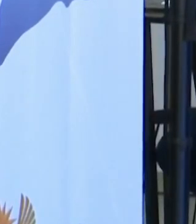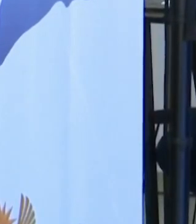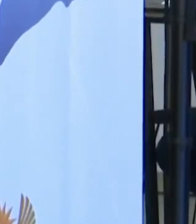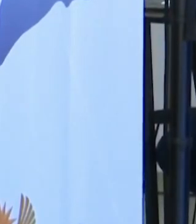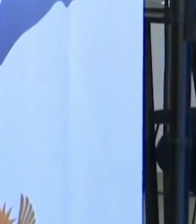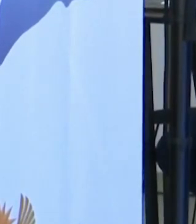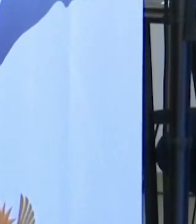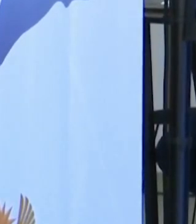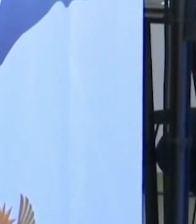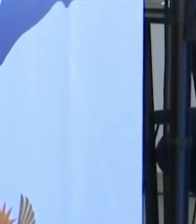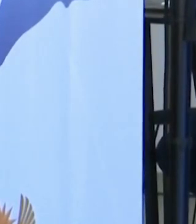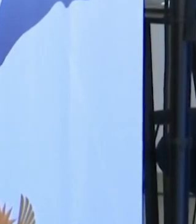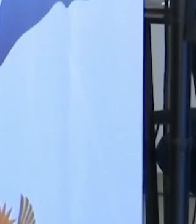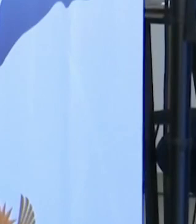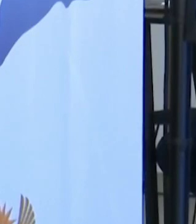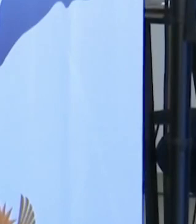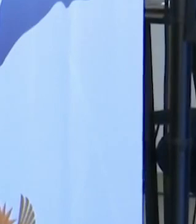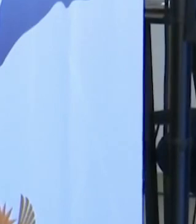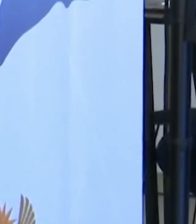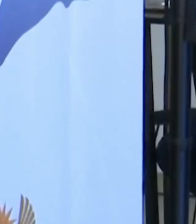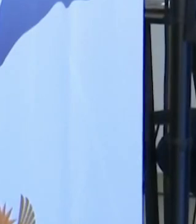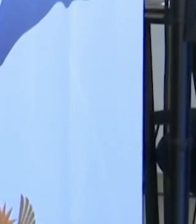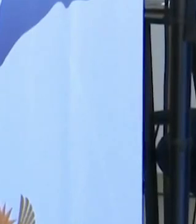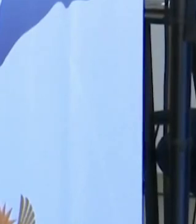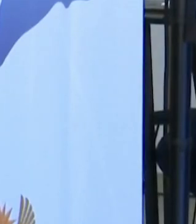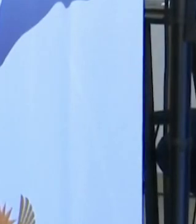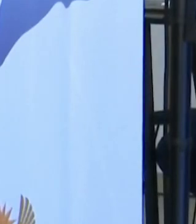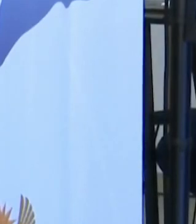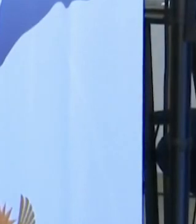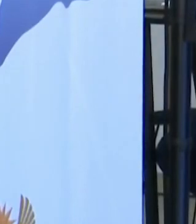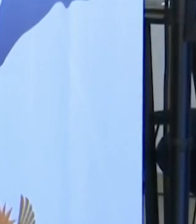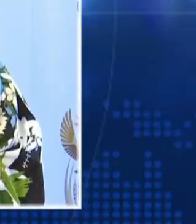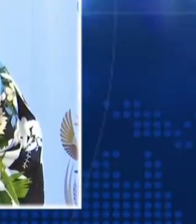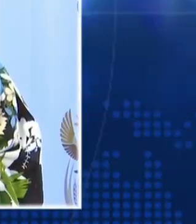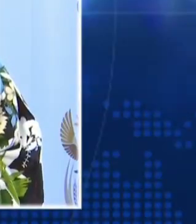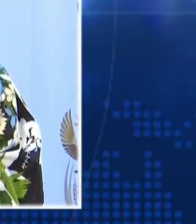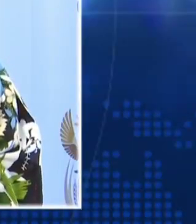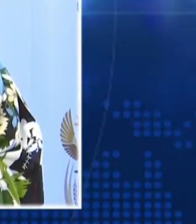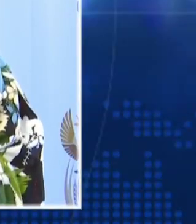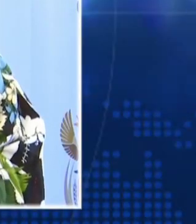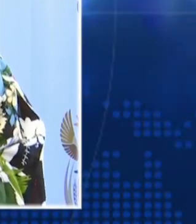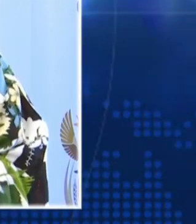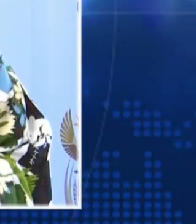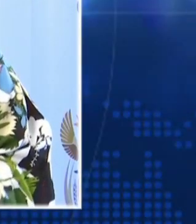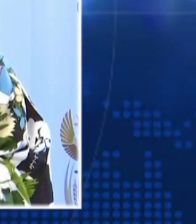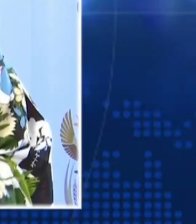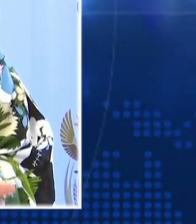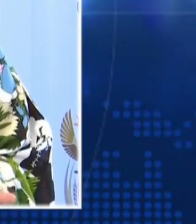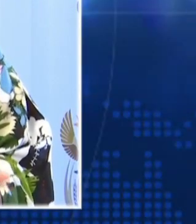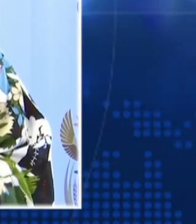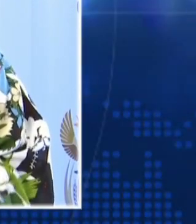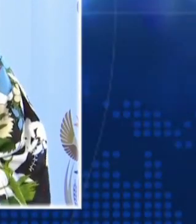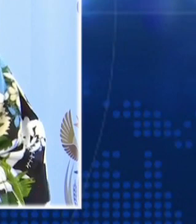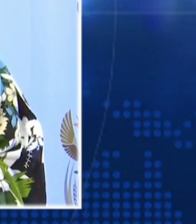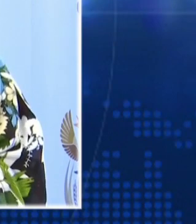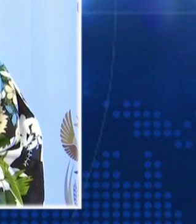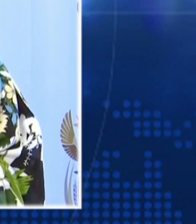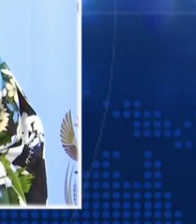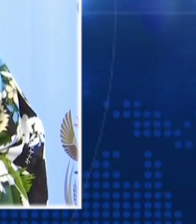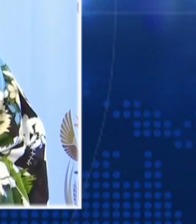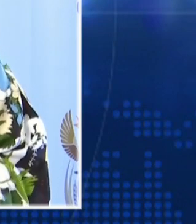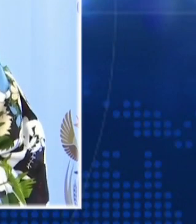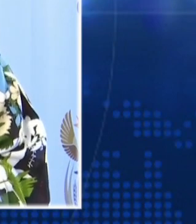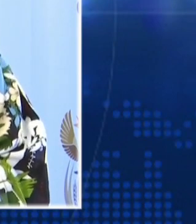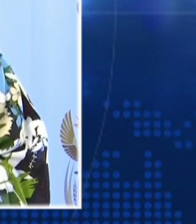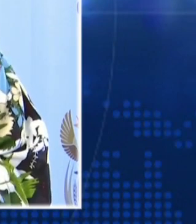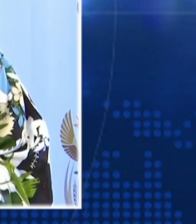country. So from the Cape Town Centre, the Summit for Green Hydrogen here at the Century City Convention Centre,